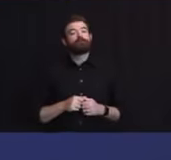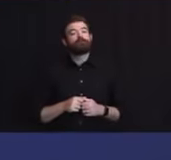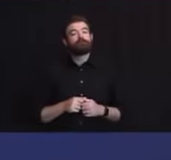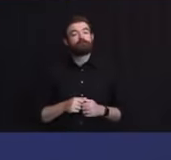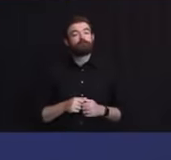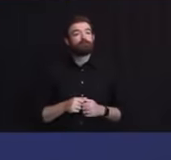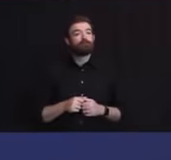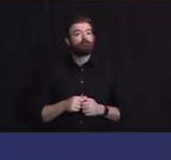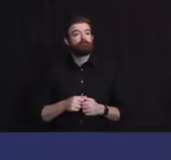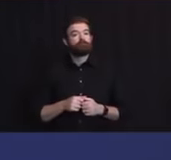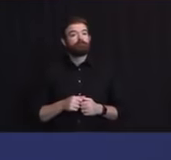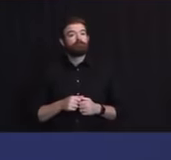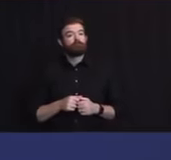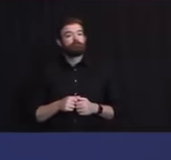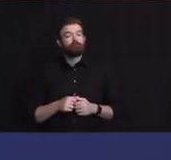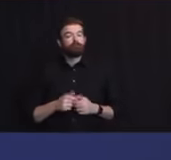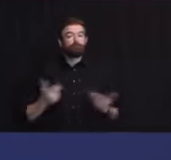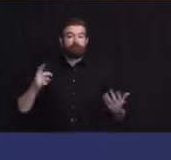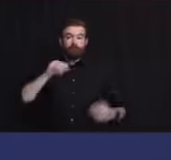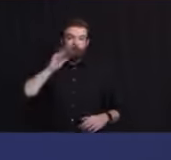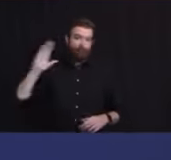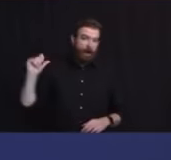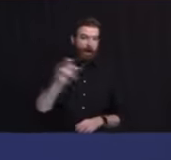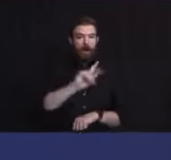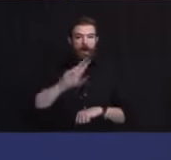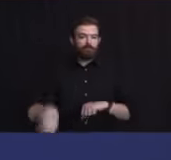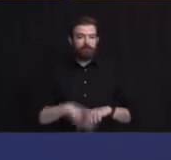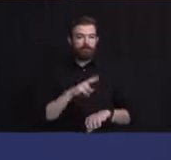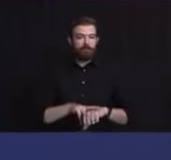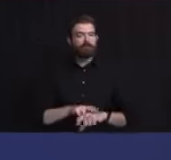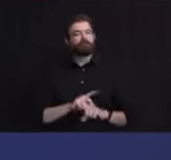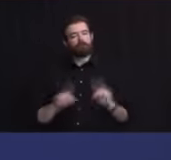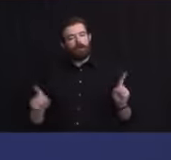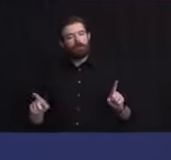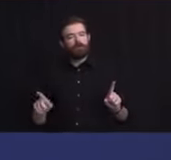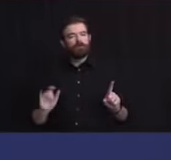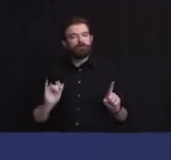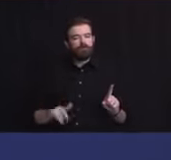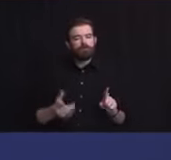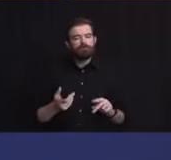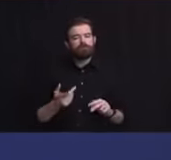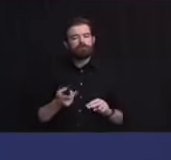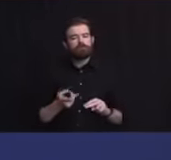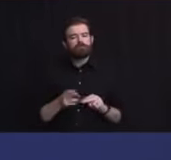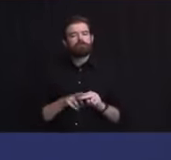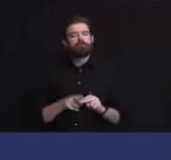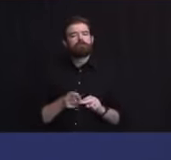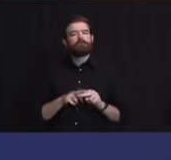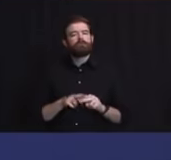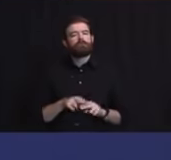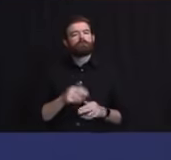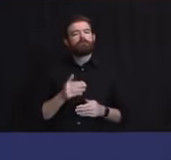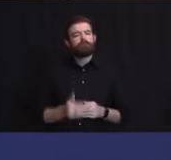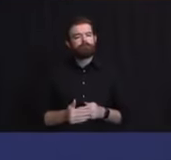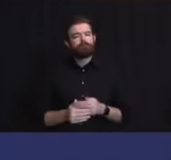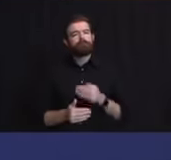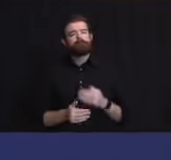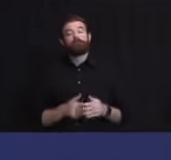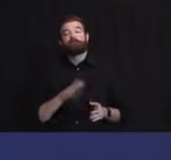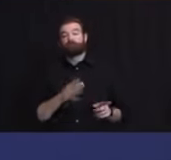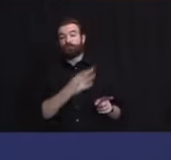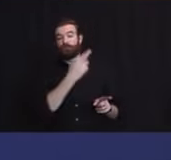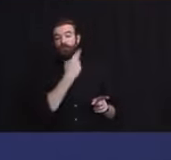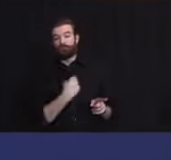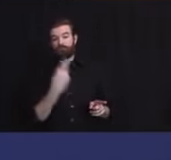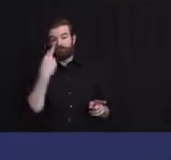business, but we think it's a pretty meaningful step. On restaurants, we also think it's meaningful. And again, we can't,